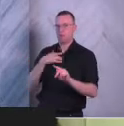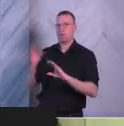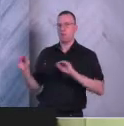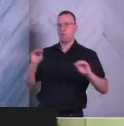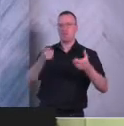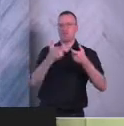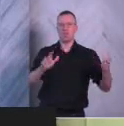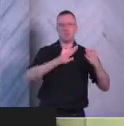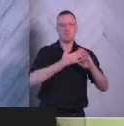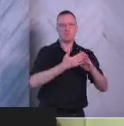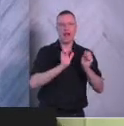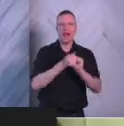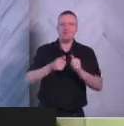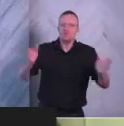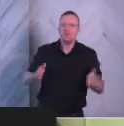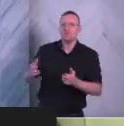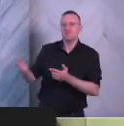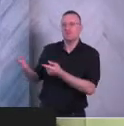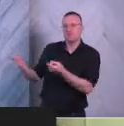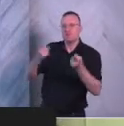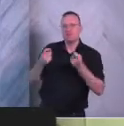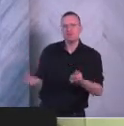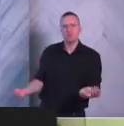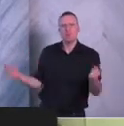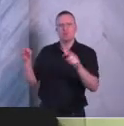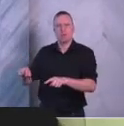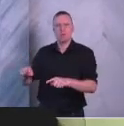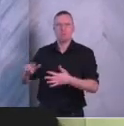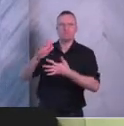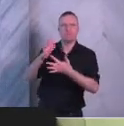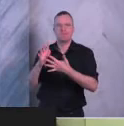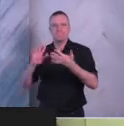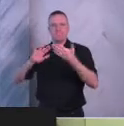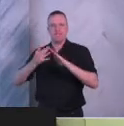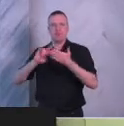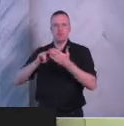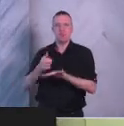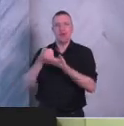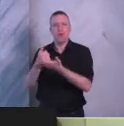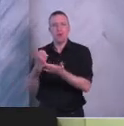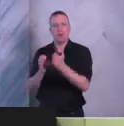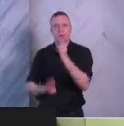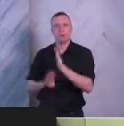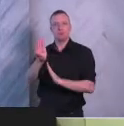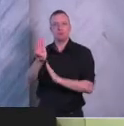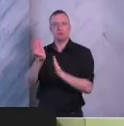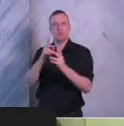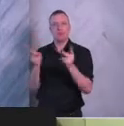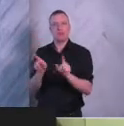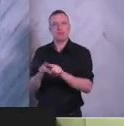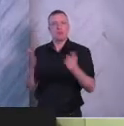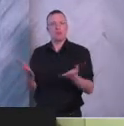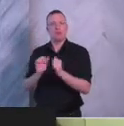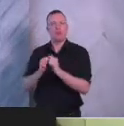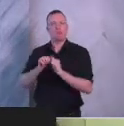to encourage them to go to second or third tier cities so that they can help the economy there?